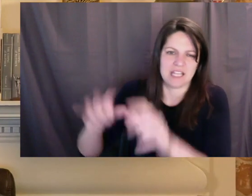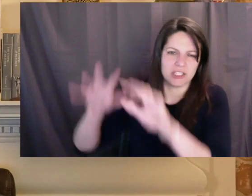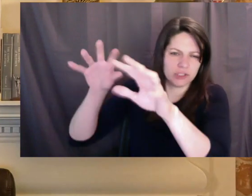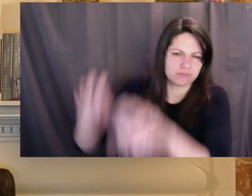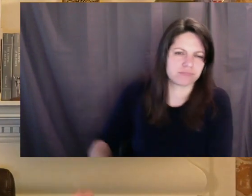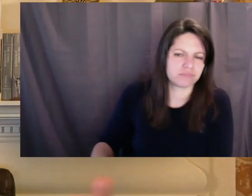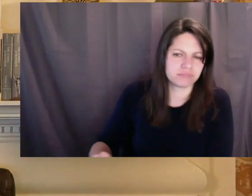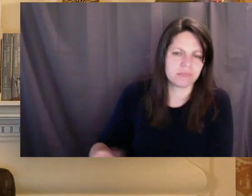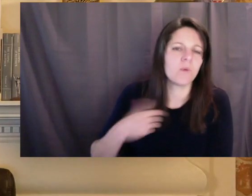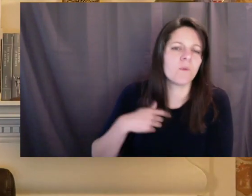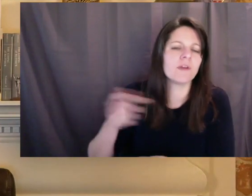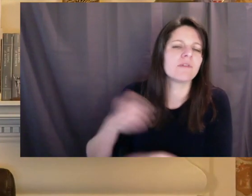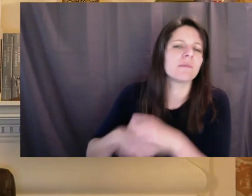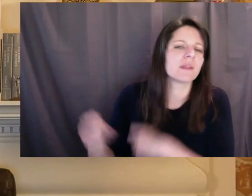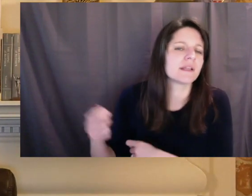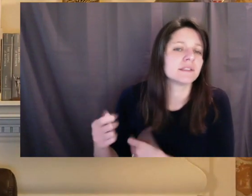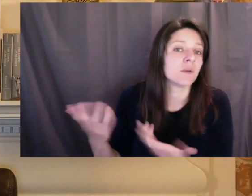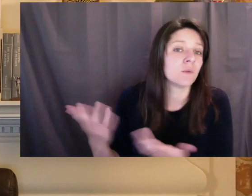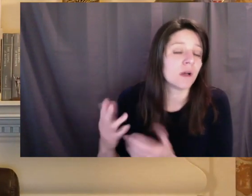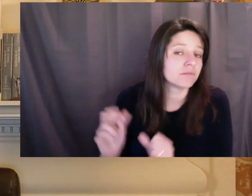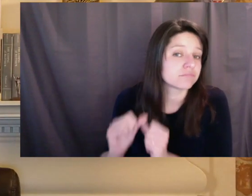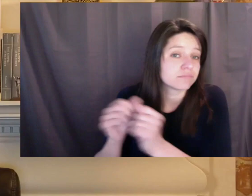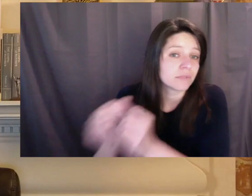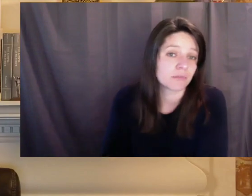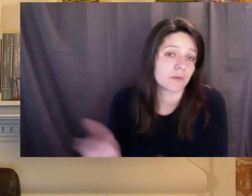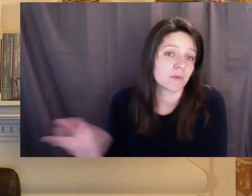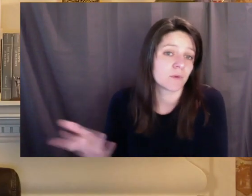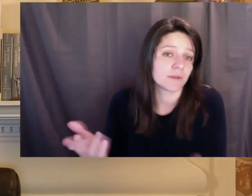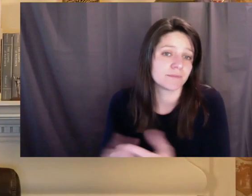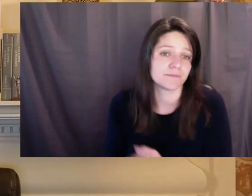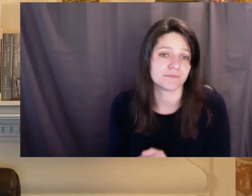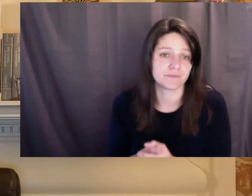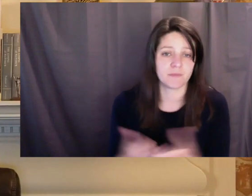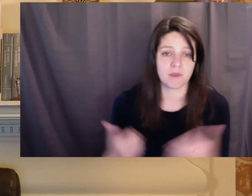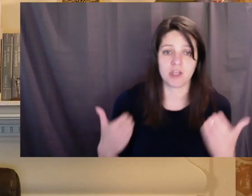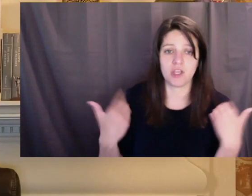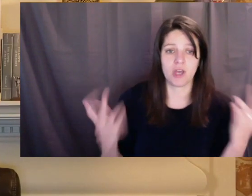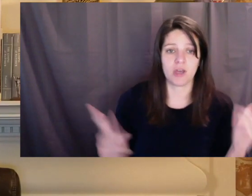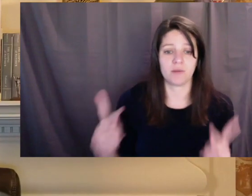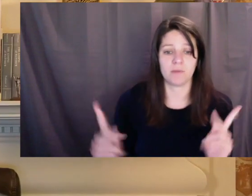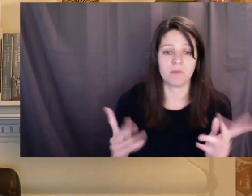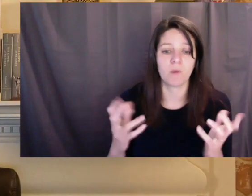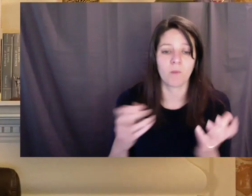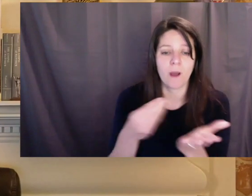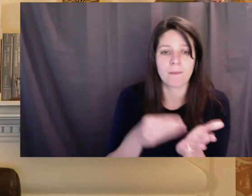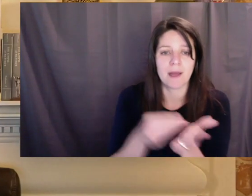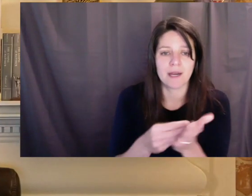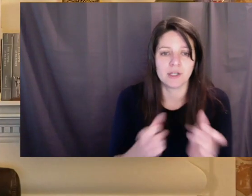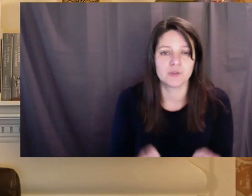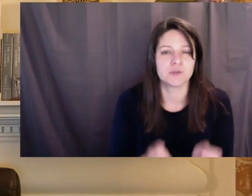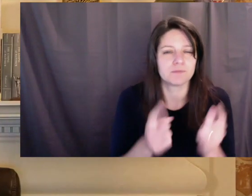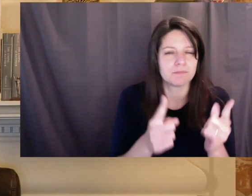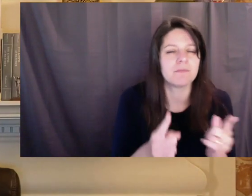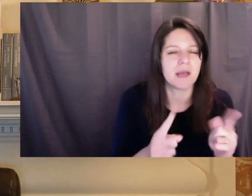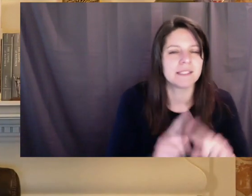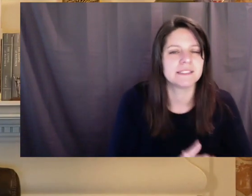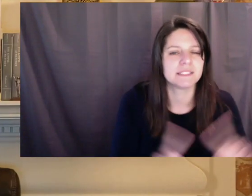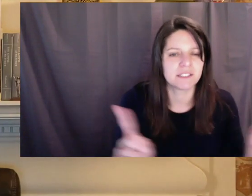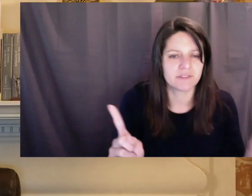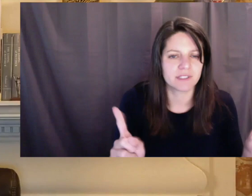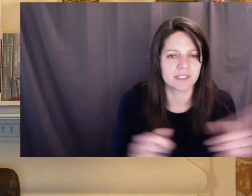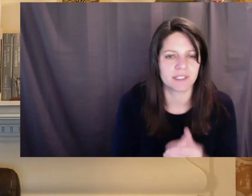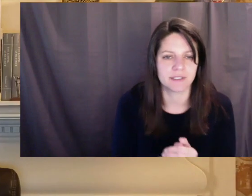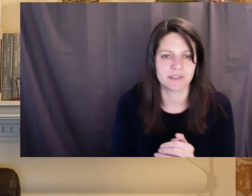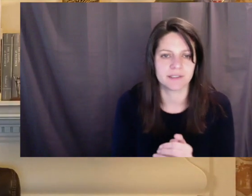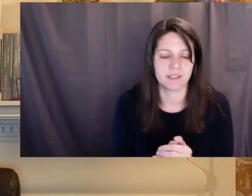What are we going to build in their place? What will last? Our young people are calling for a rebalancing